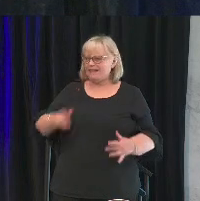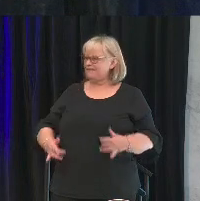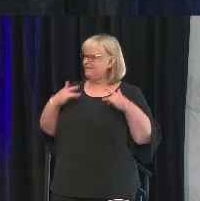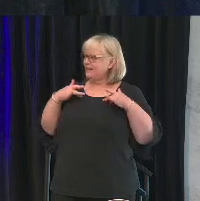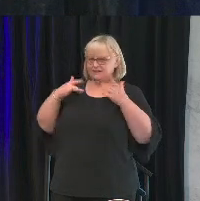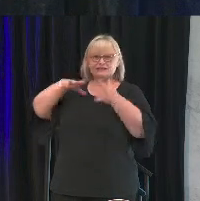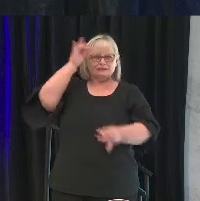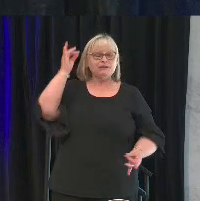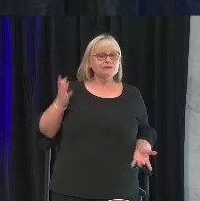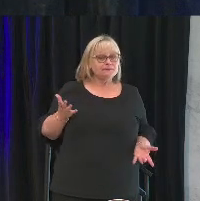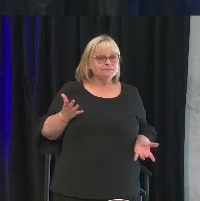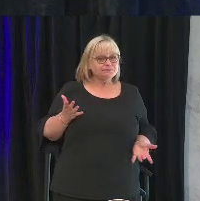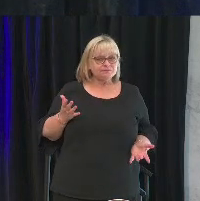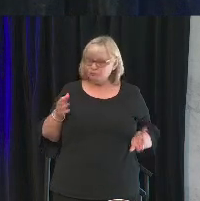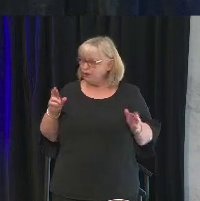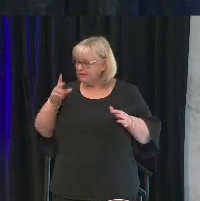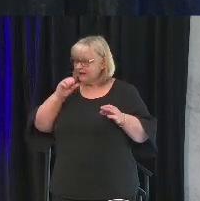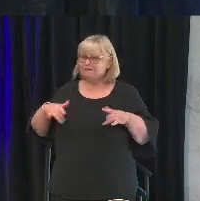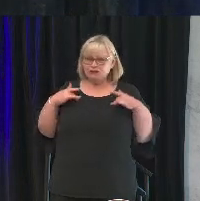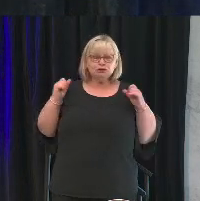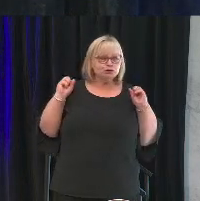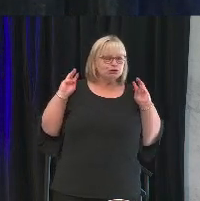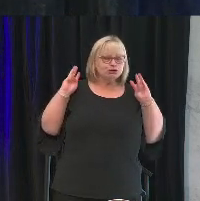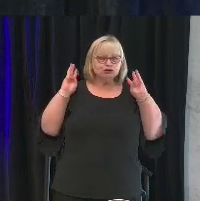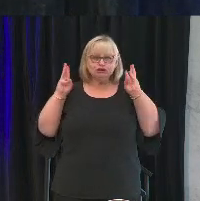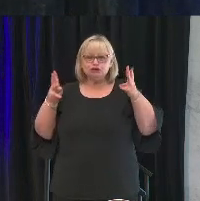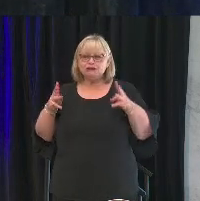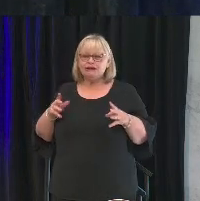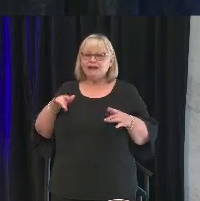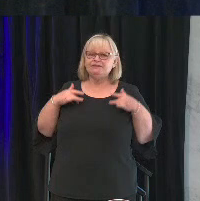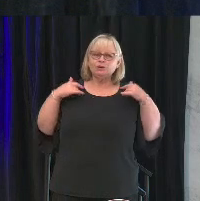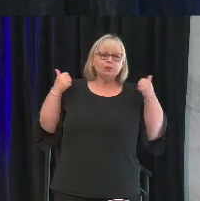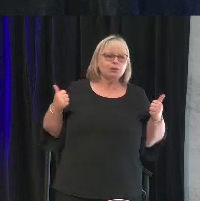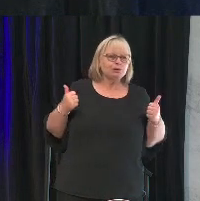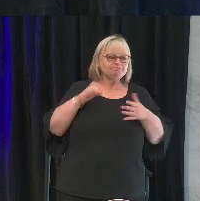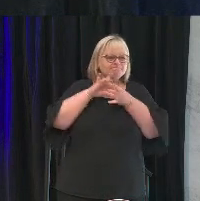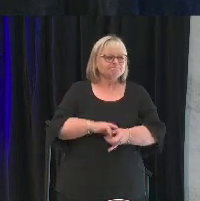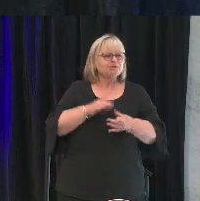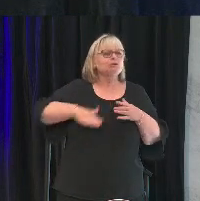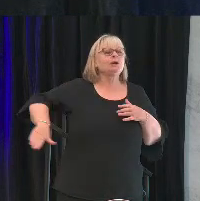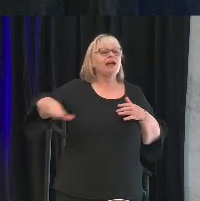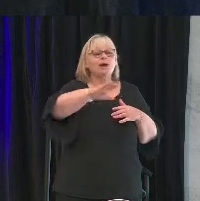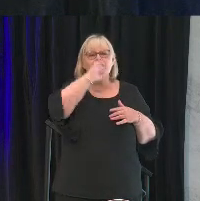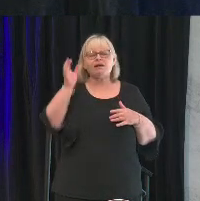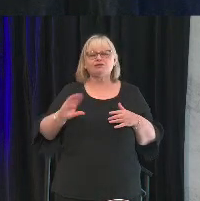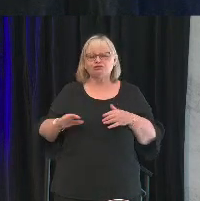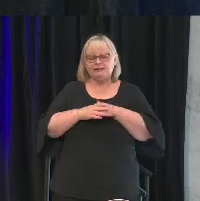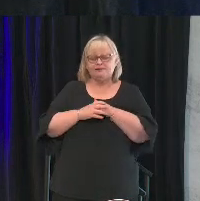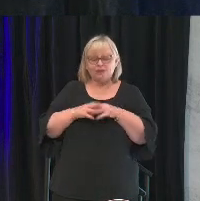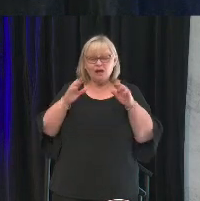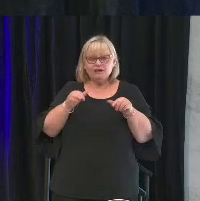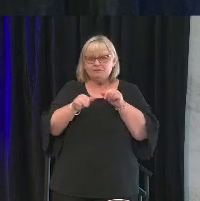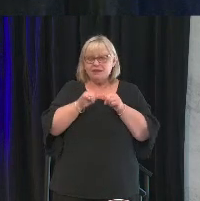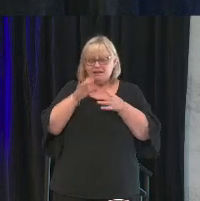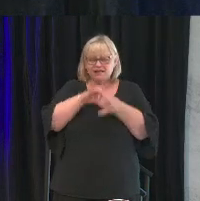with us. Hopefully you guys can too. It'll give you a really good feel for country, hopefully a better understanding of that connection